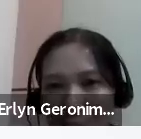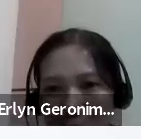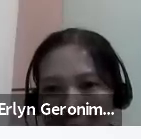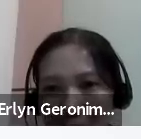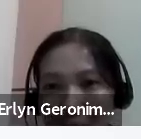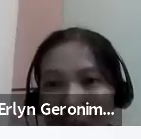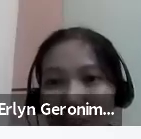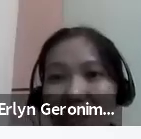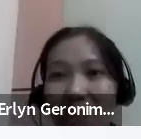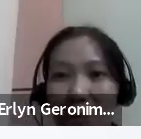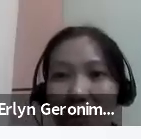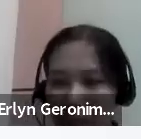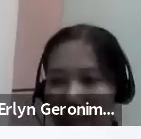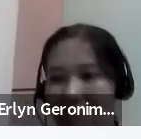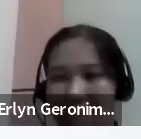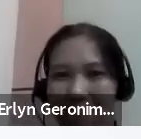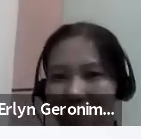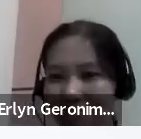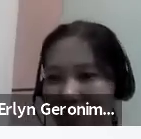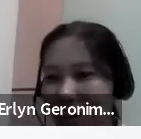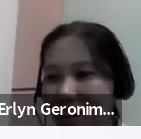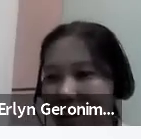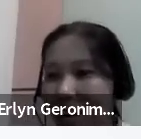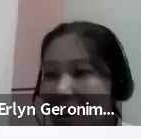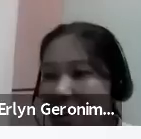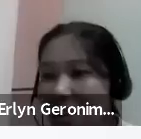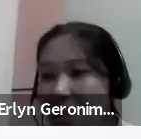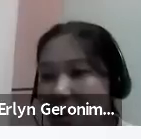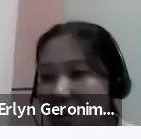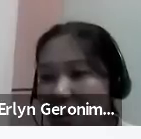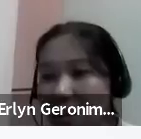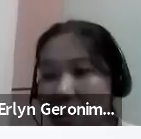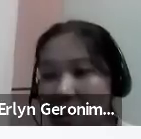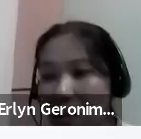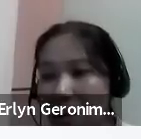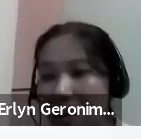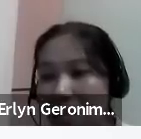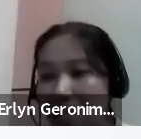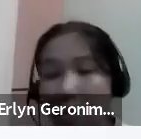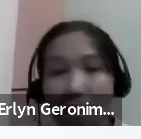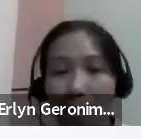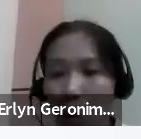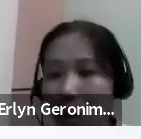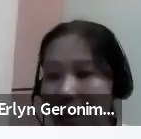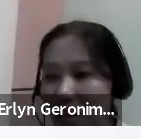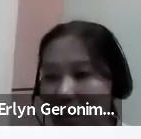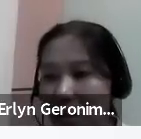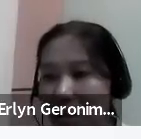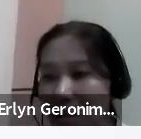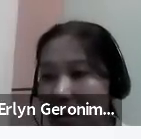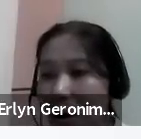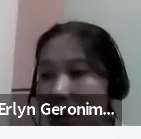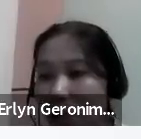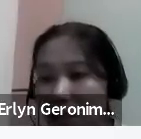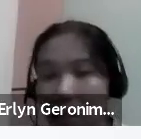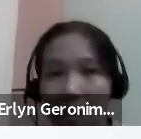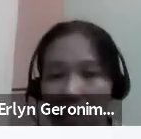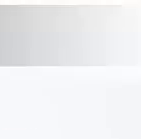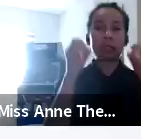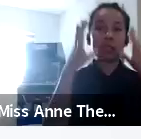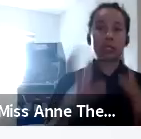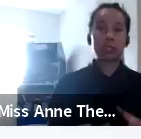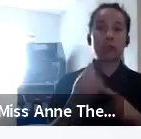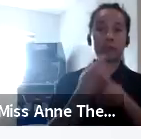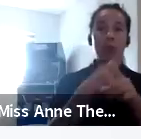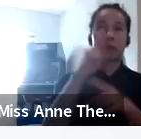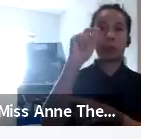that teaching is fulfilling. Our next speaker is a DepEd teacher broadcaster of Taguig